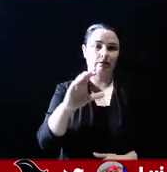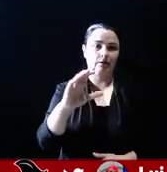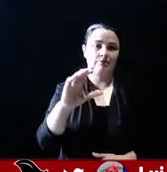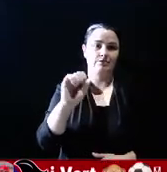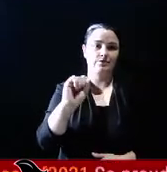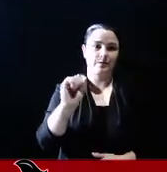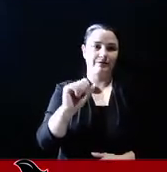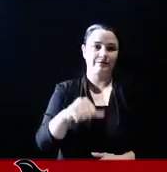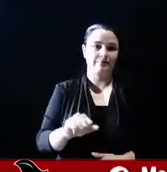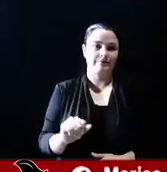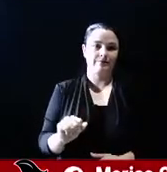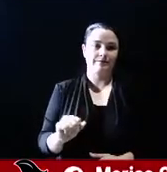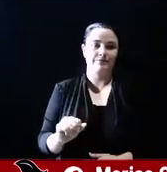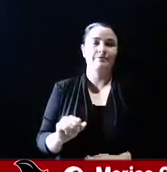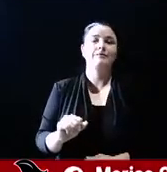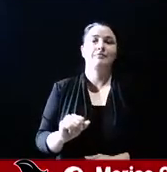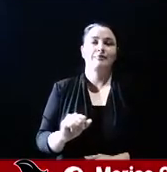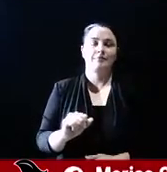Devin Andrew